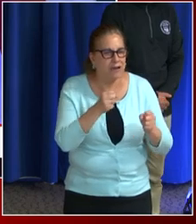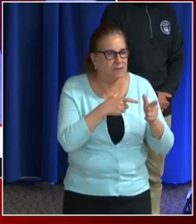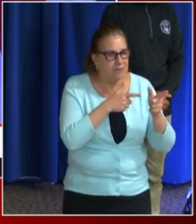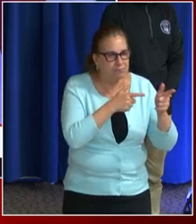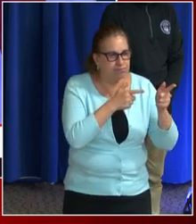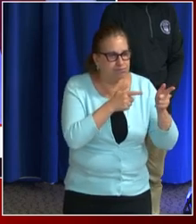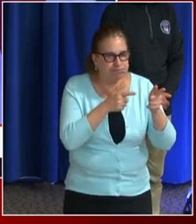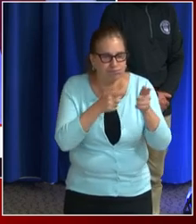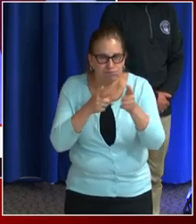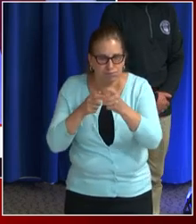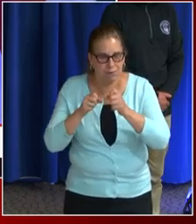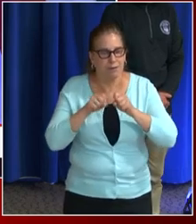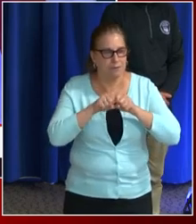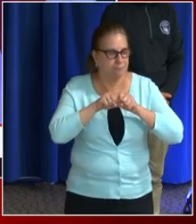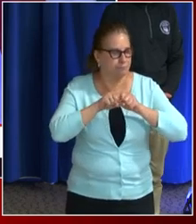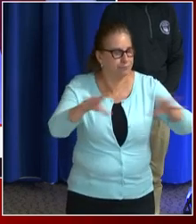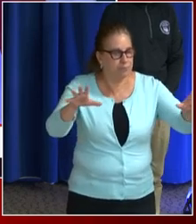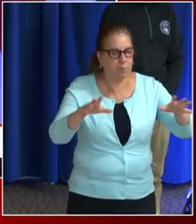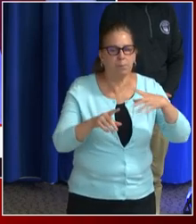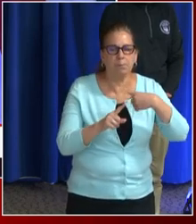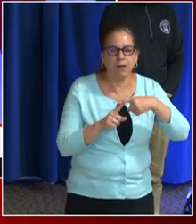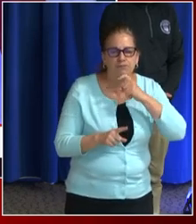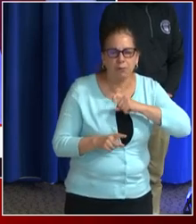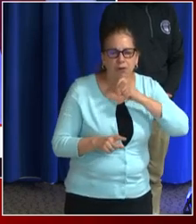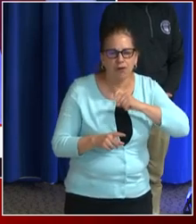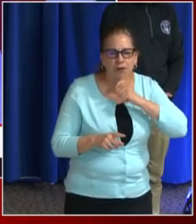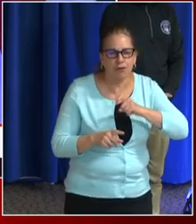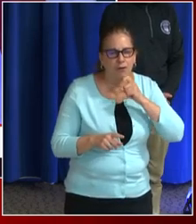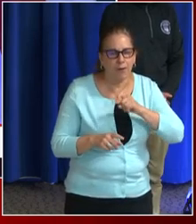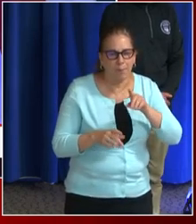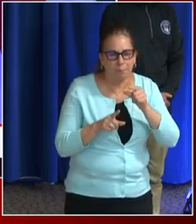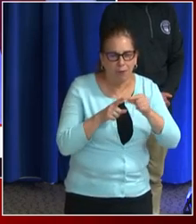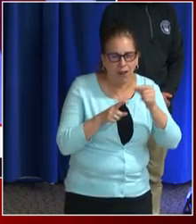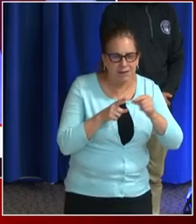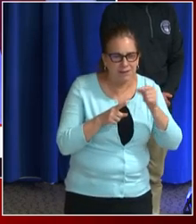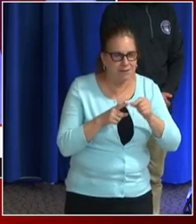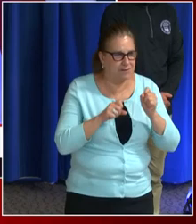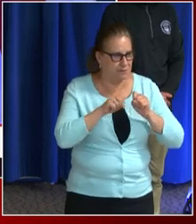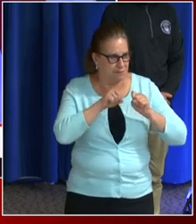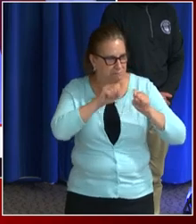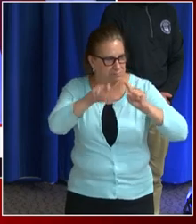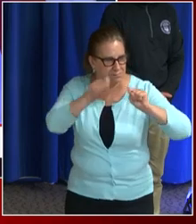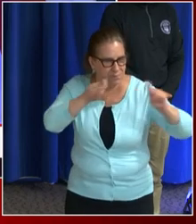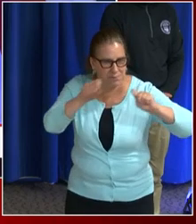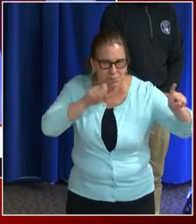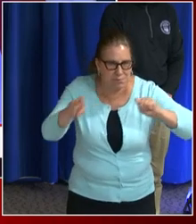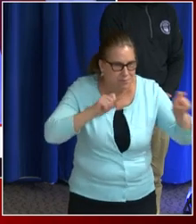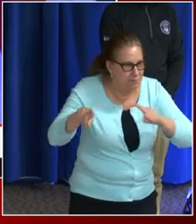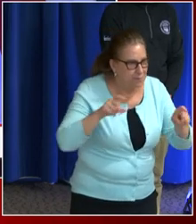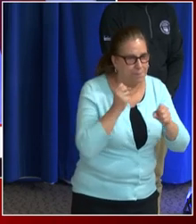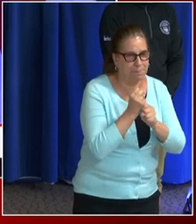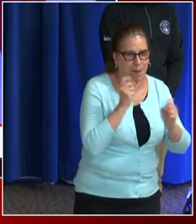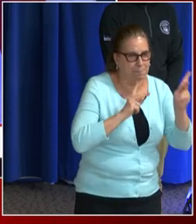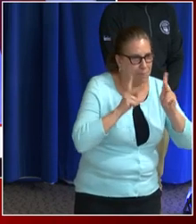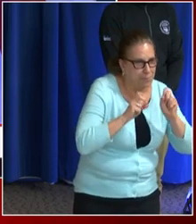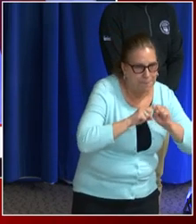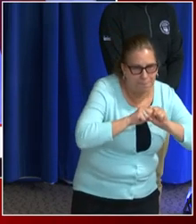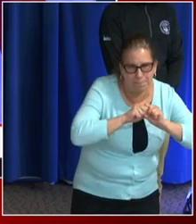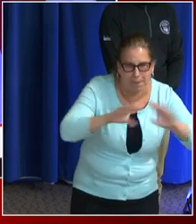DC police throughout the night enforced a curfew, and last night, I think the chief will confirm this